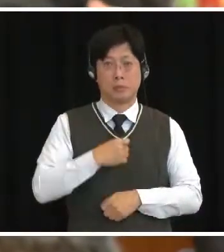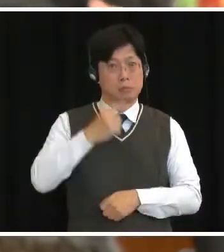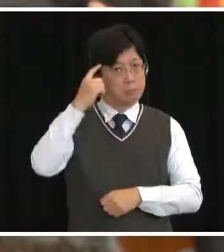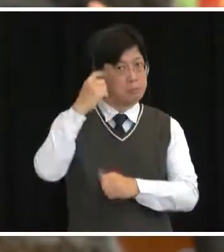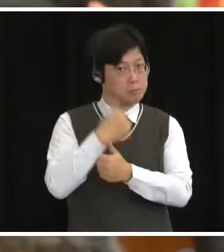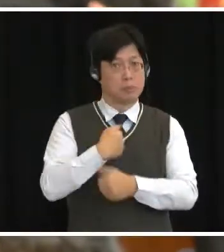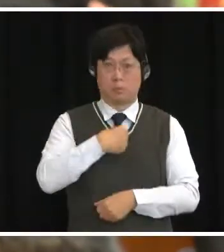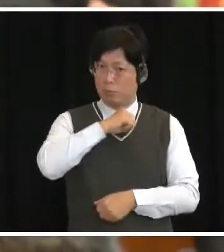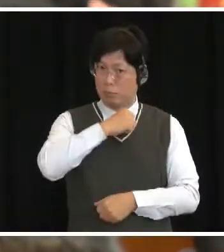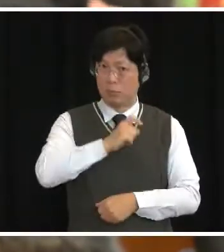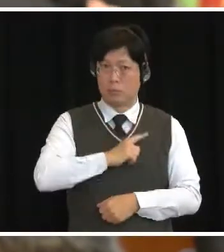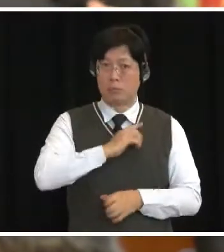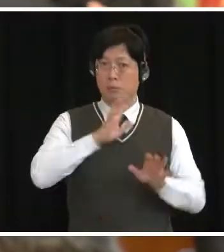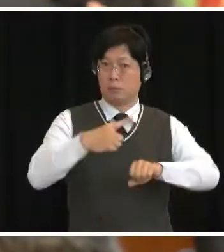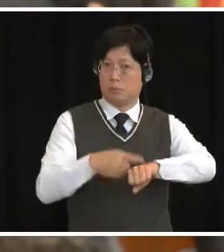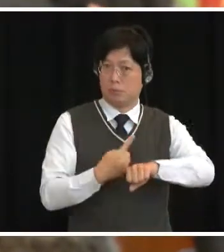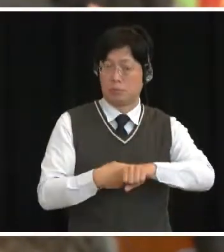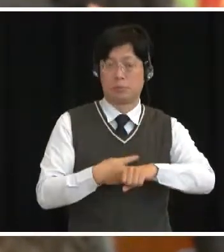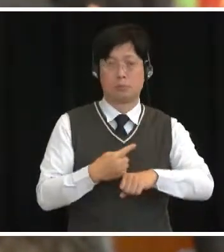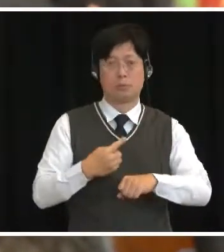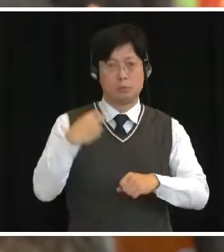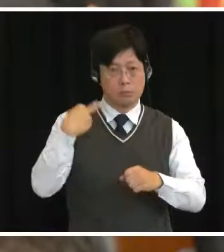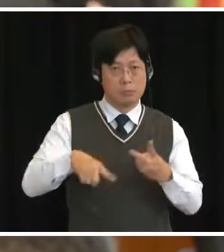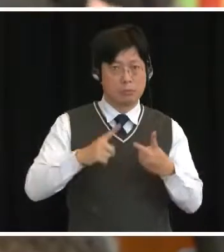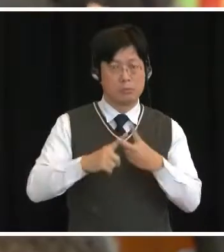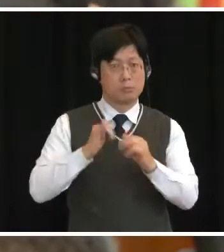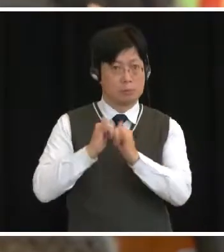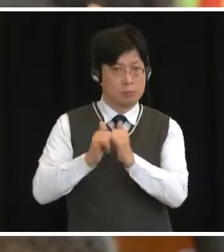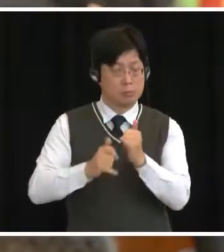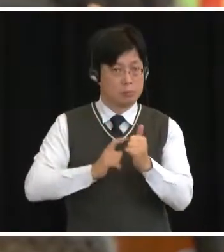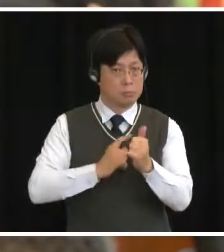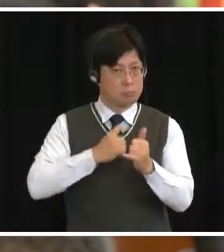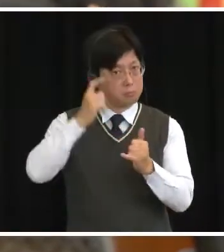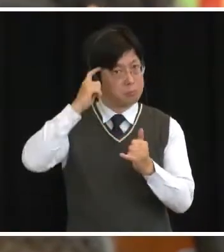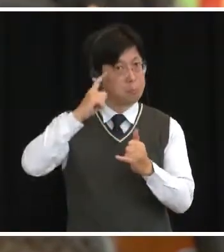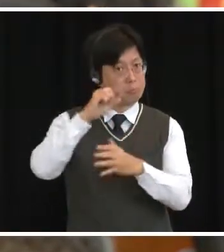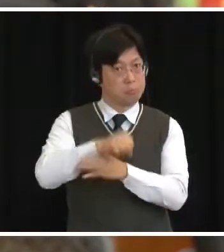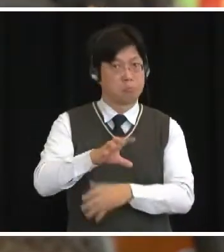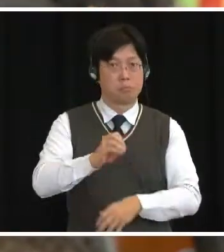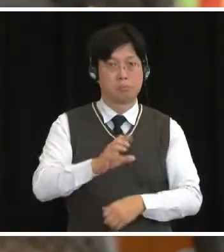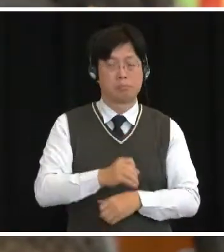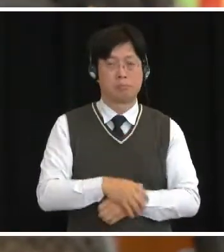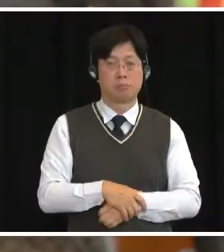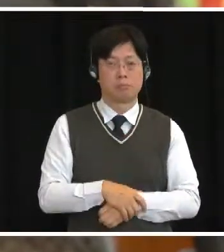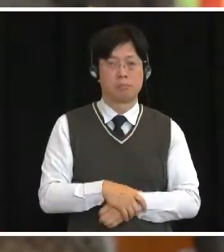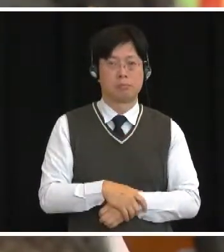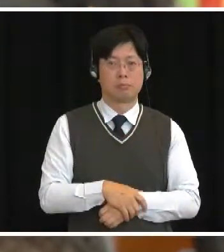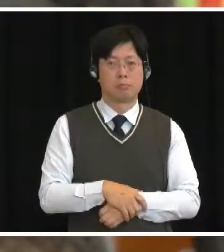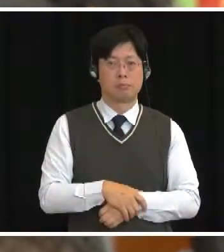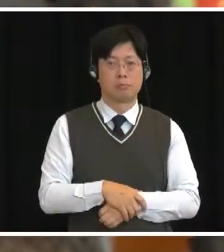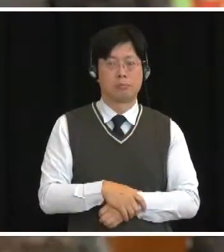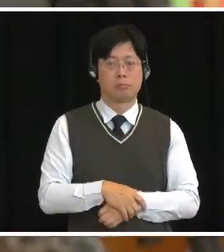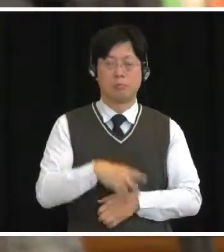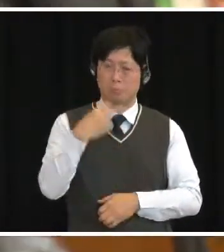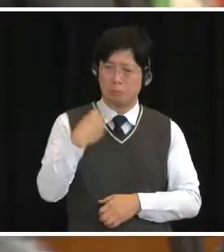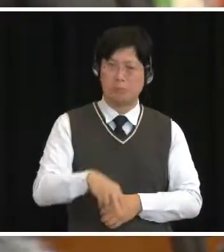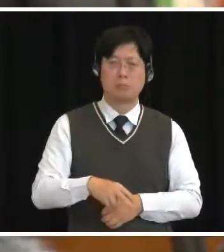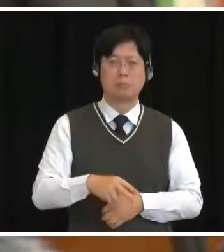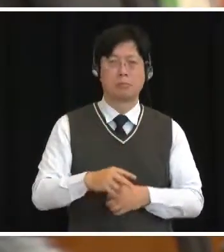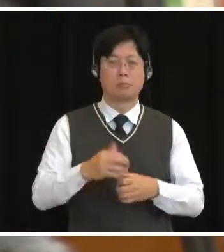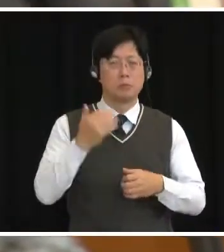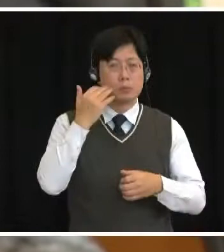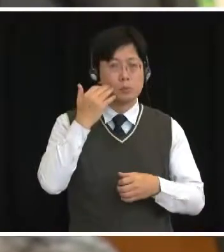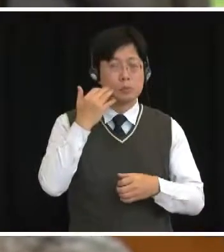That's why different countries have different practices. We have to take into account our local practices